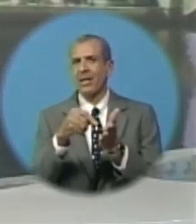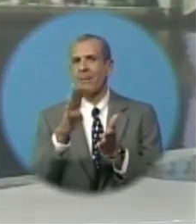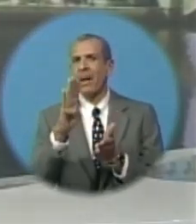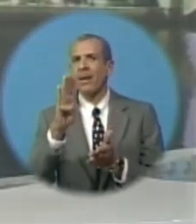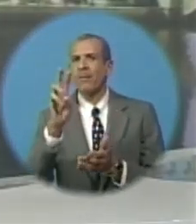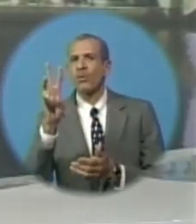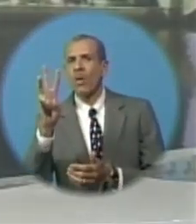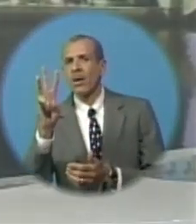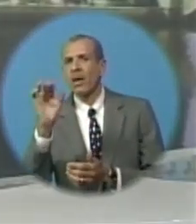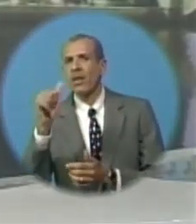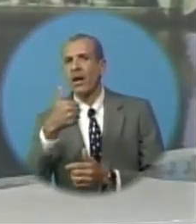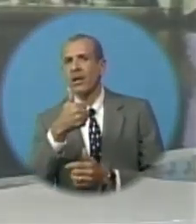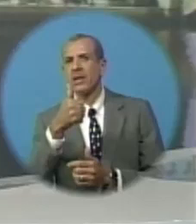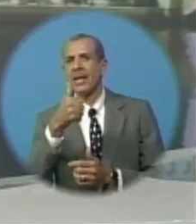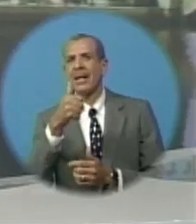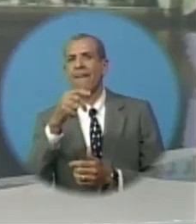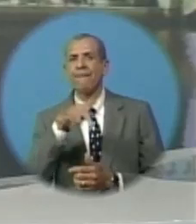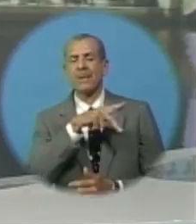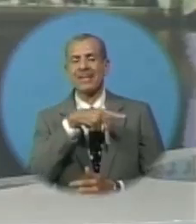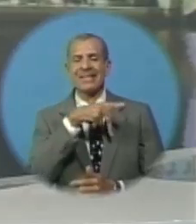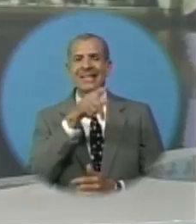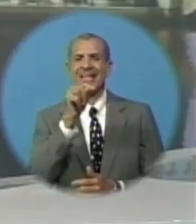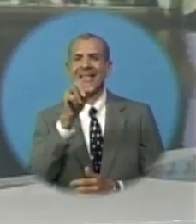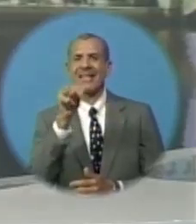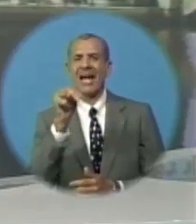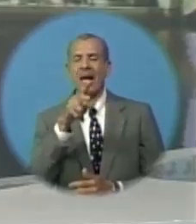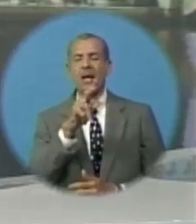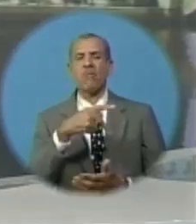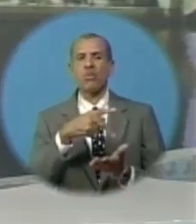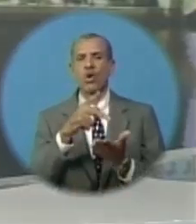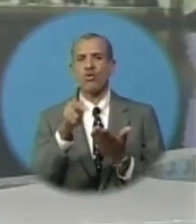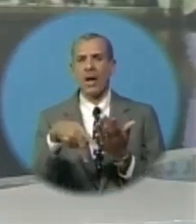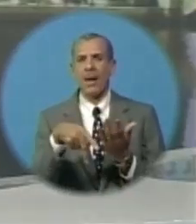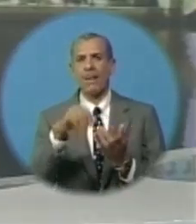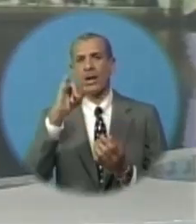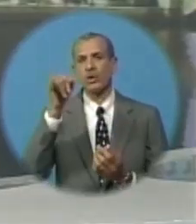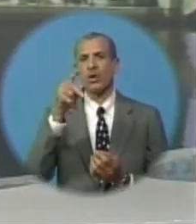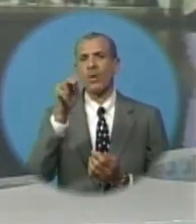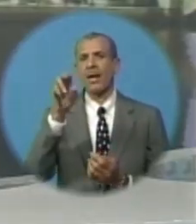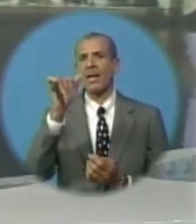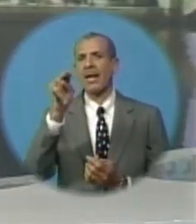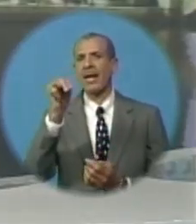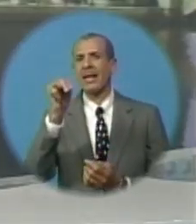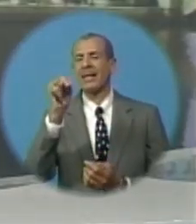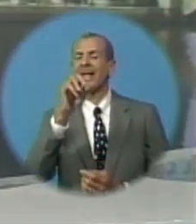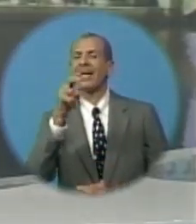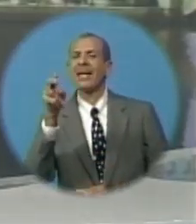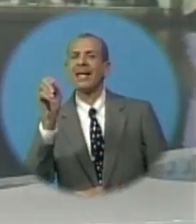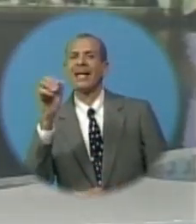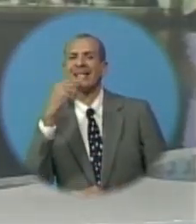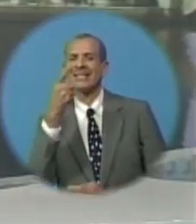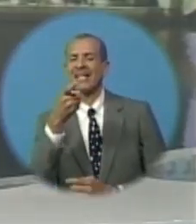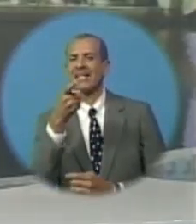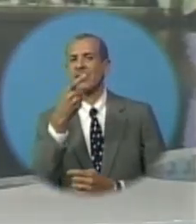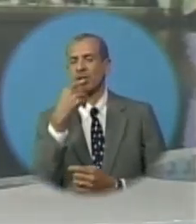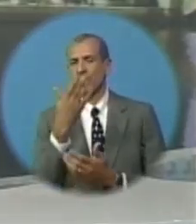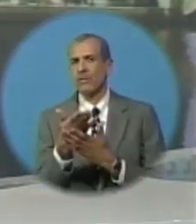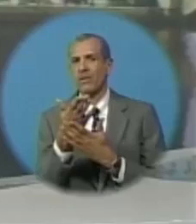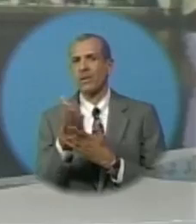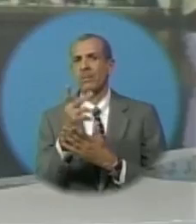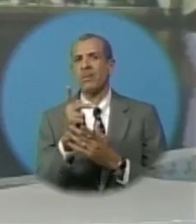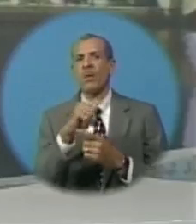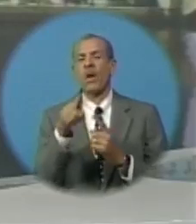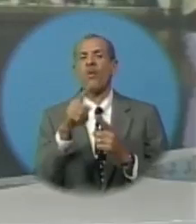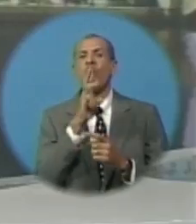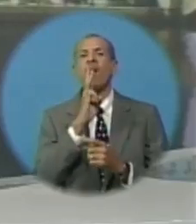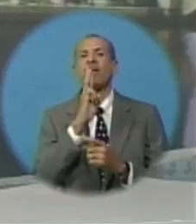personal tank program. BWA Corporate Communications Specialist Joyanne Haig says the water tanks could be a savior for outages and